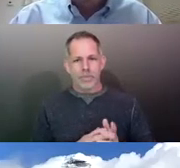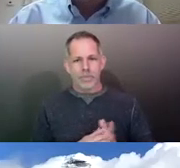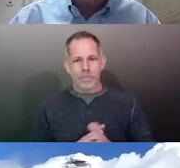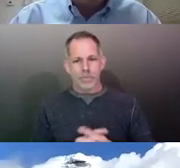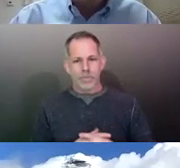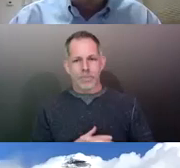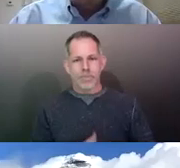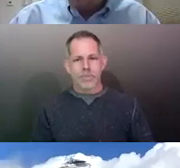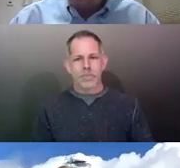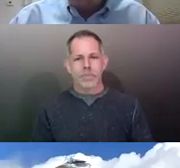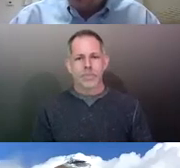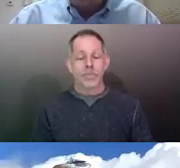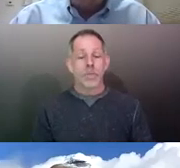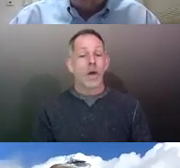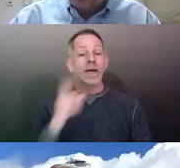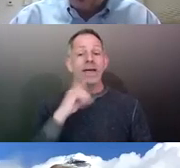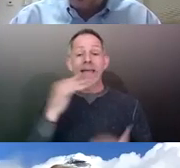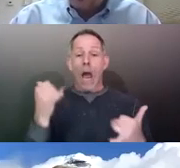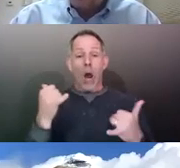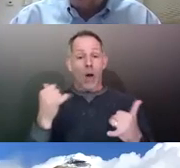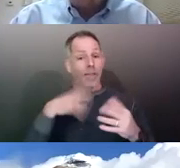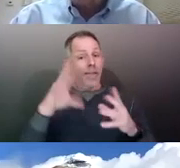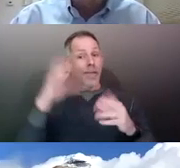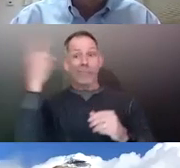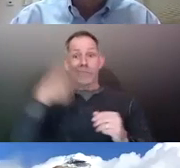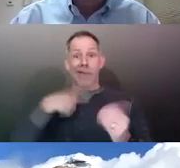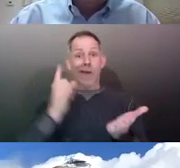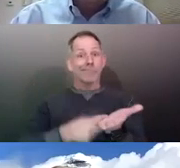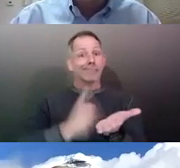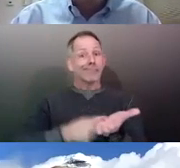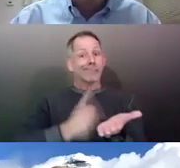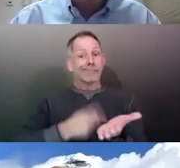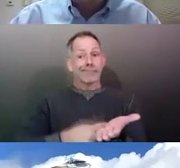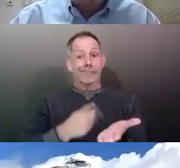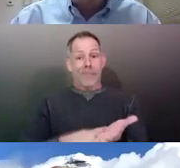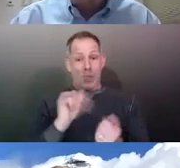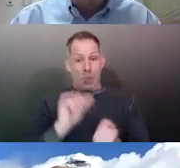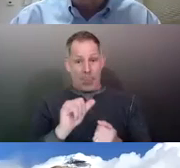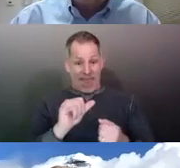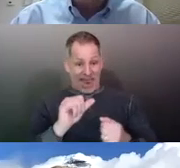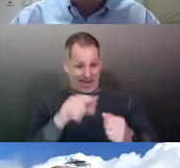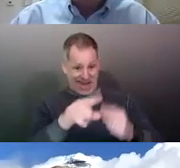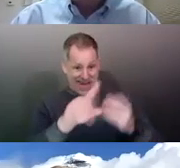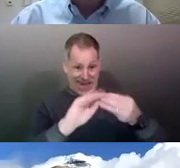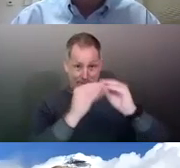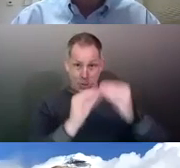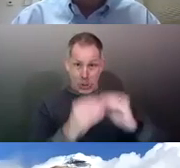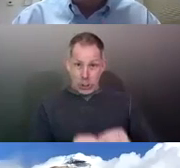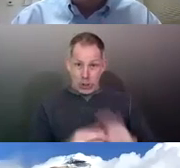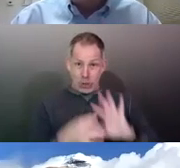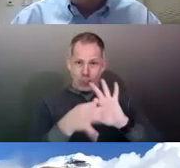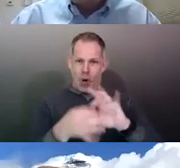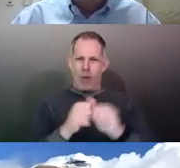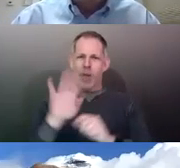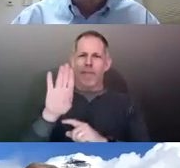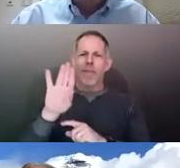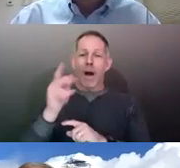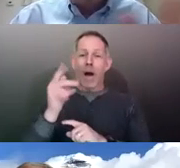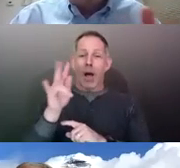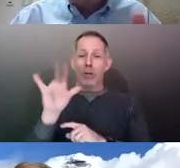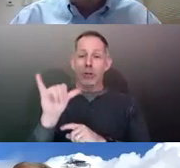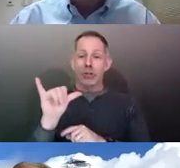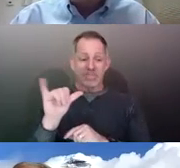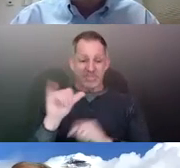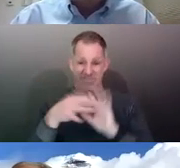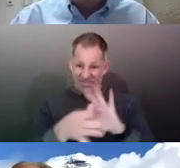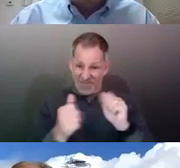that there's not something biological going on here. This is the difference between groups is not driven by some inability to